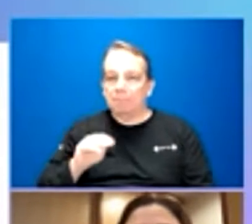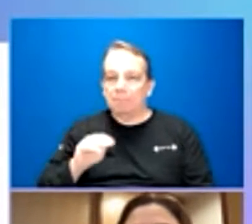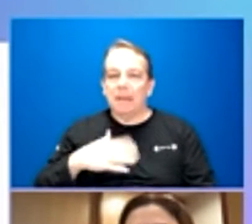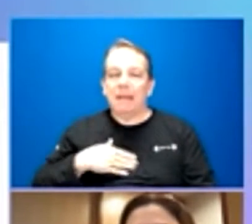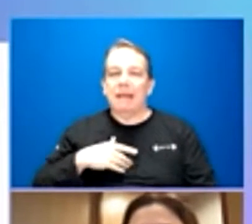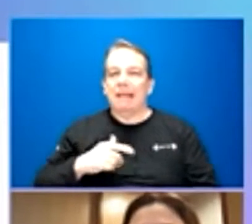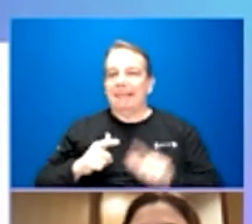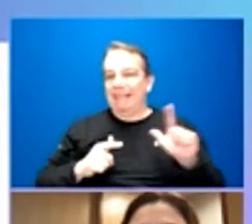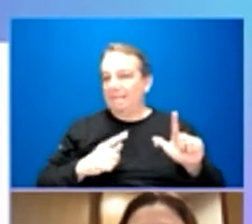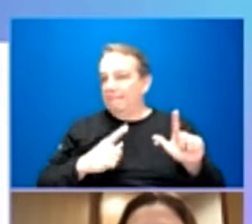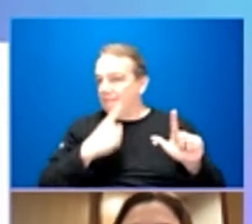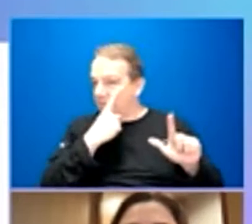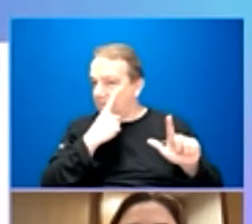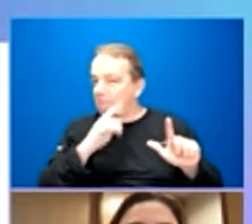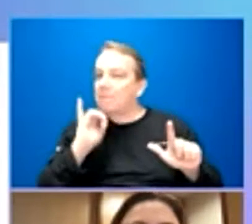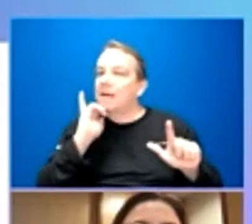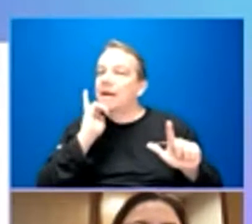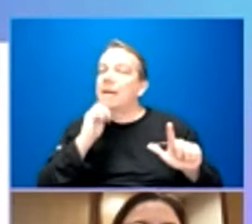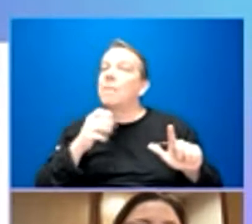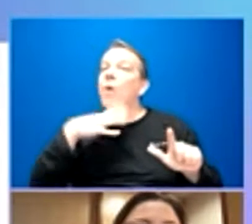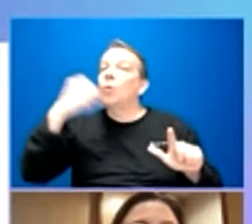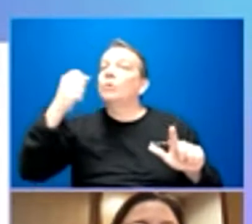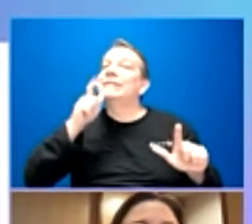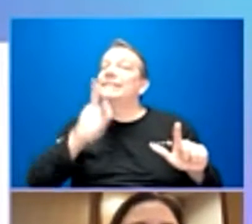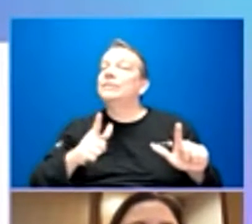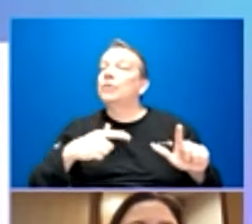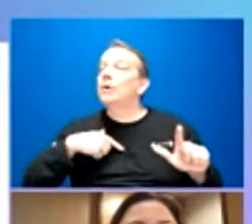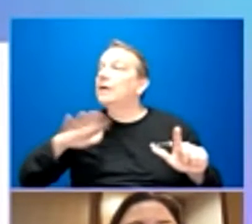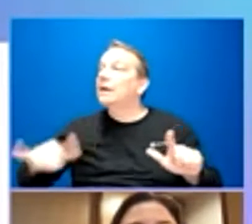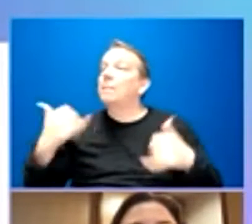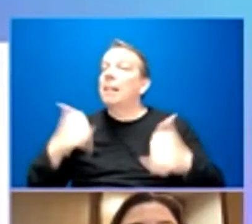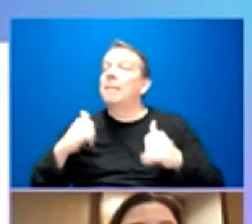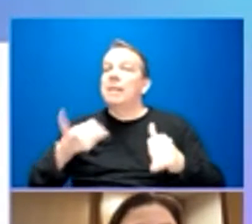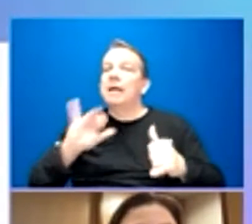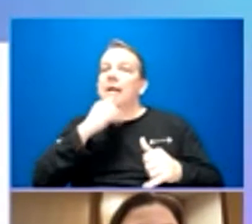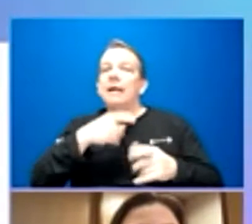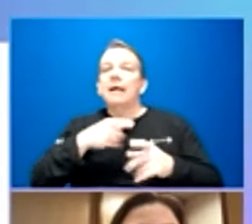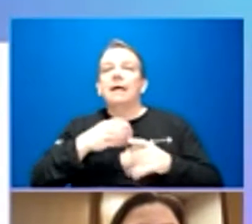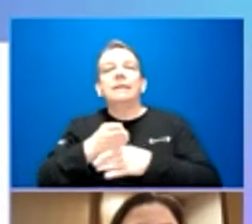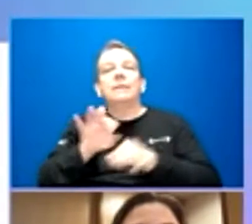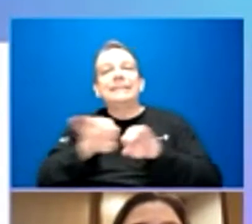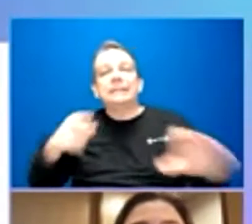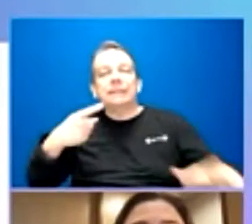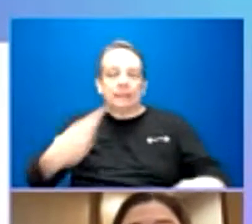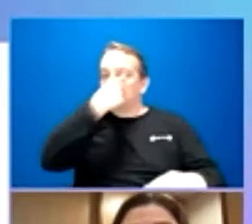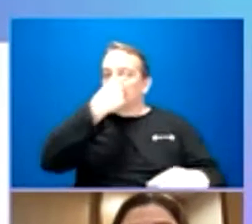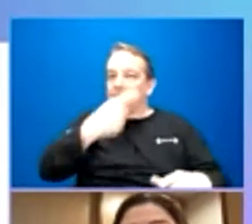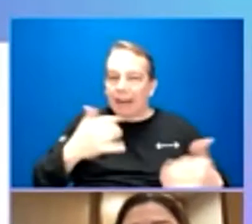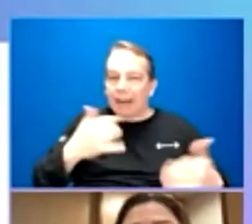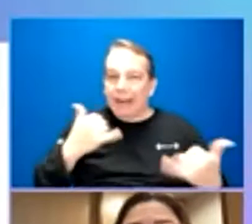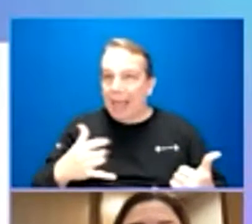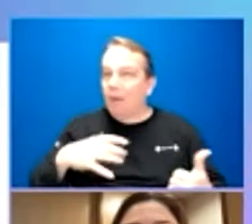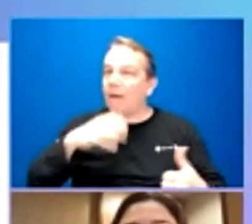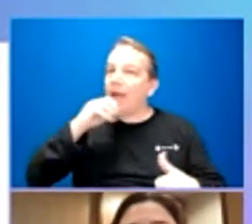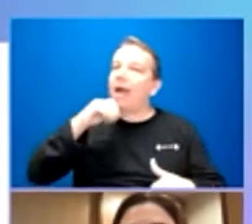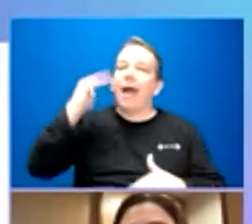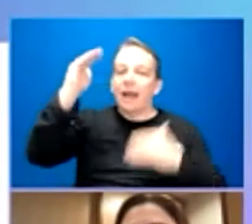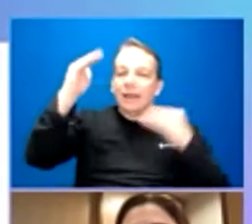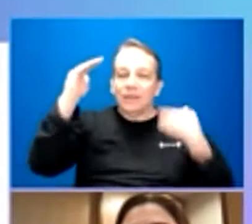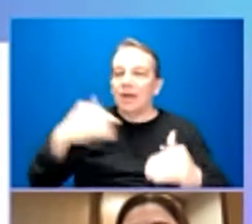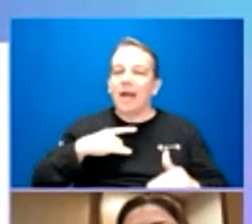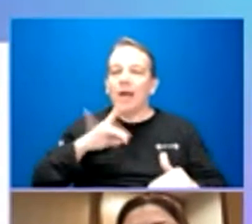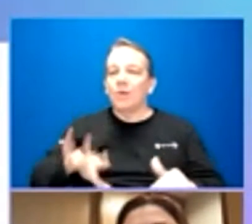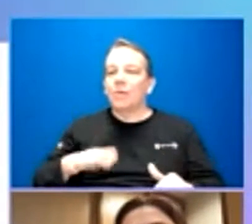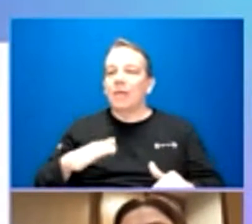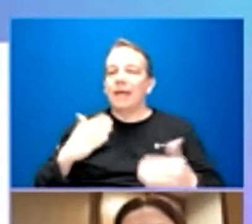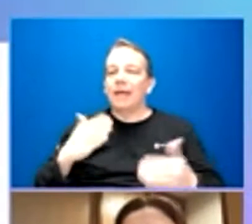older sister accidentally poked me in the eye with a stick when we were young and playing. And that means that now as an adult, I really don't like dark